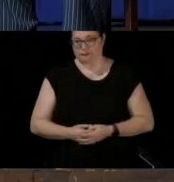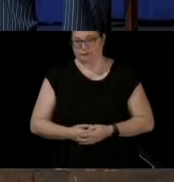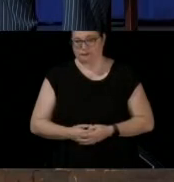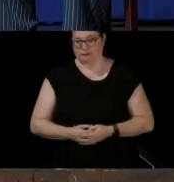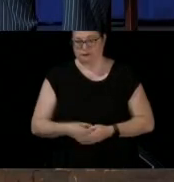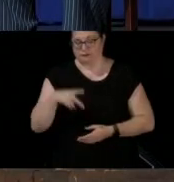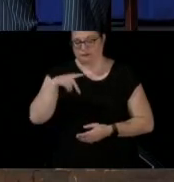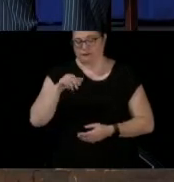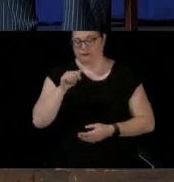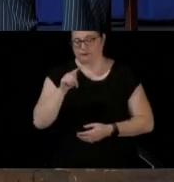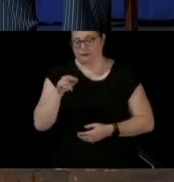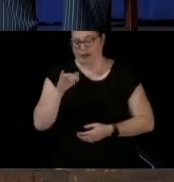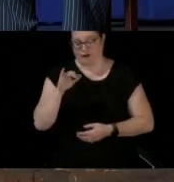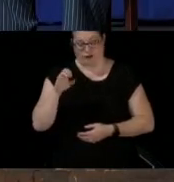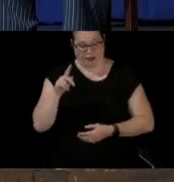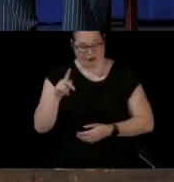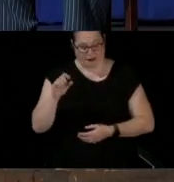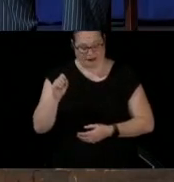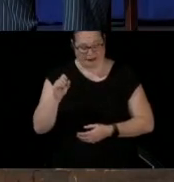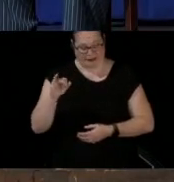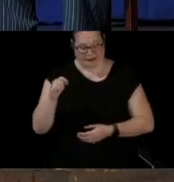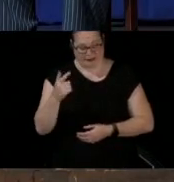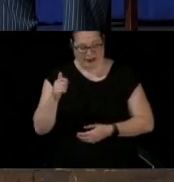And Mr. Patrick Seibel.